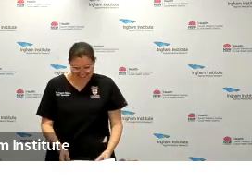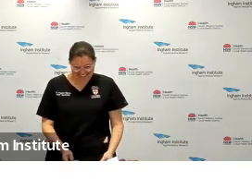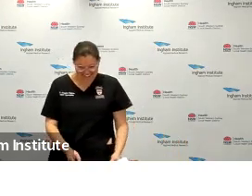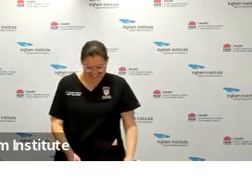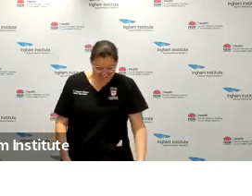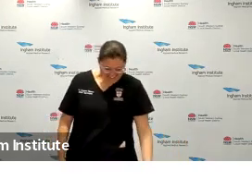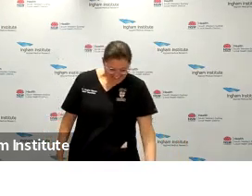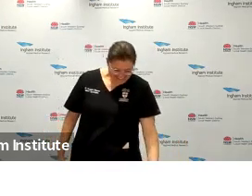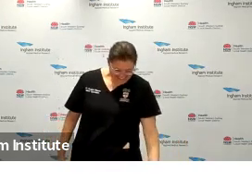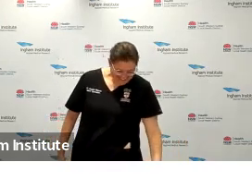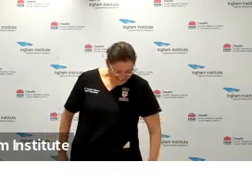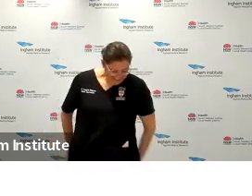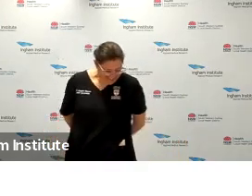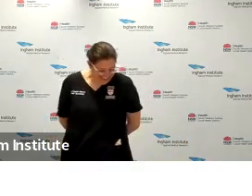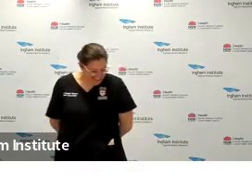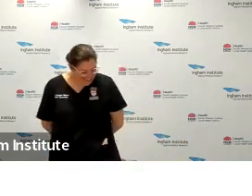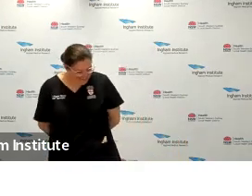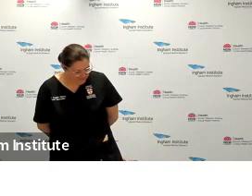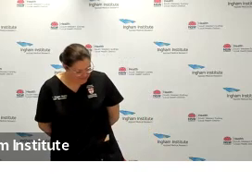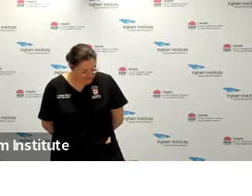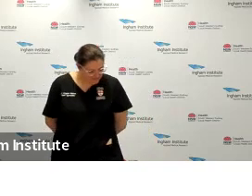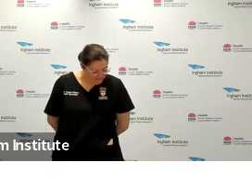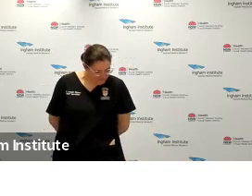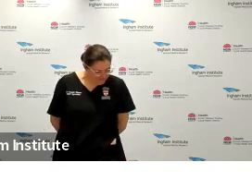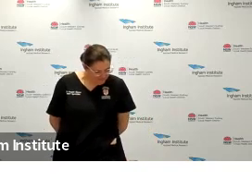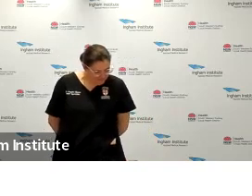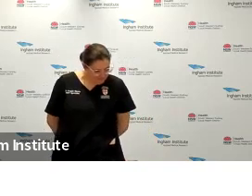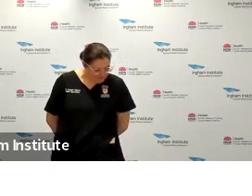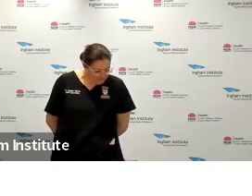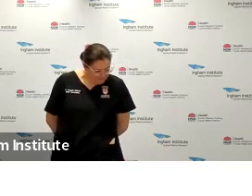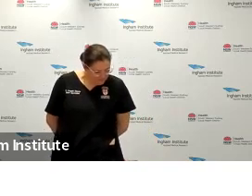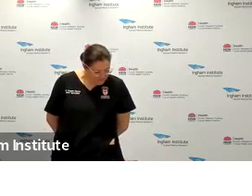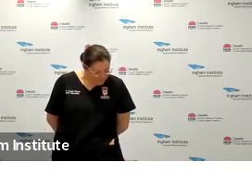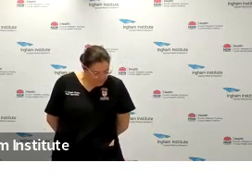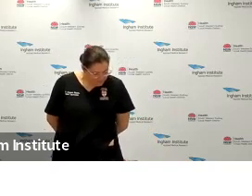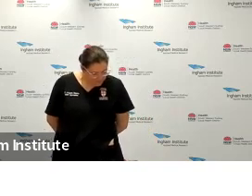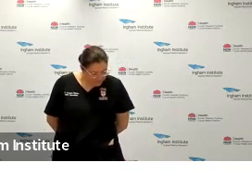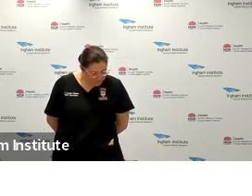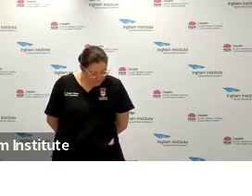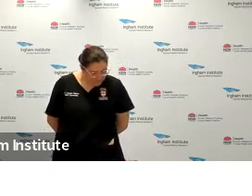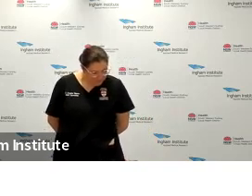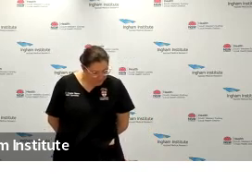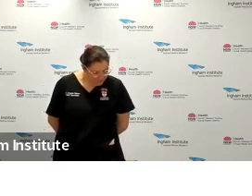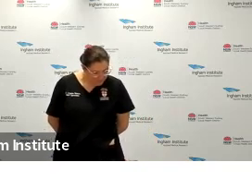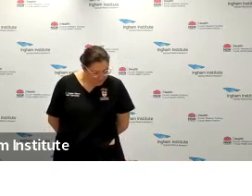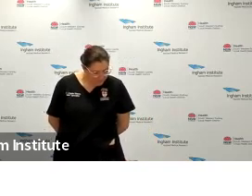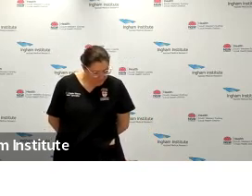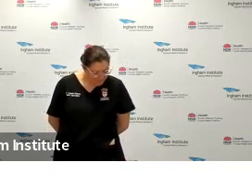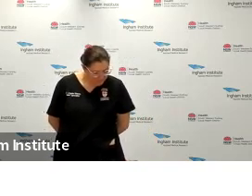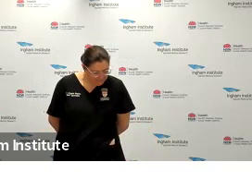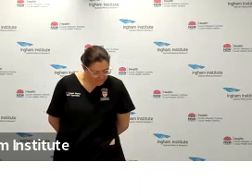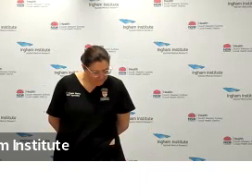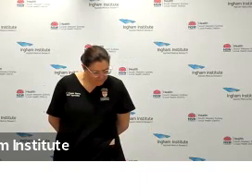move things forward so that we can treat the disease safely? We've been undertaking testing in both mouse and in